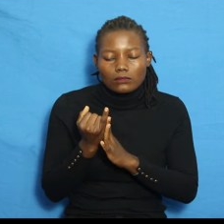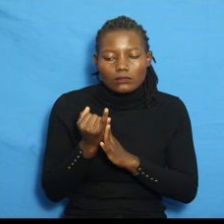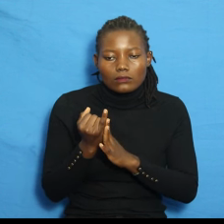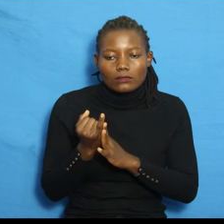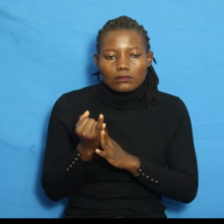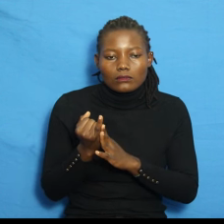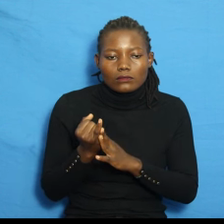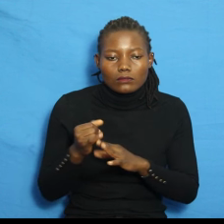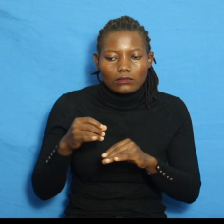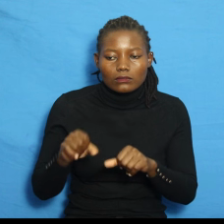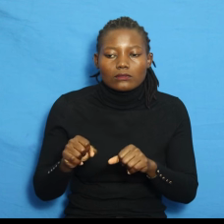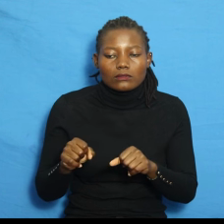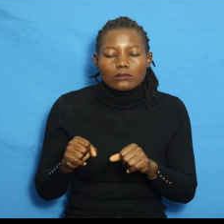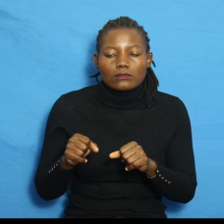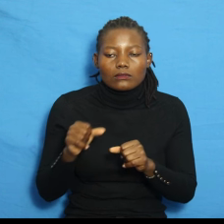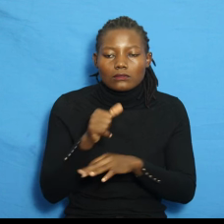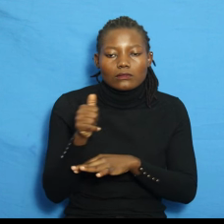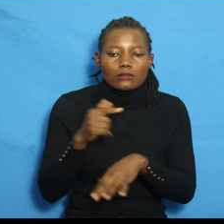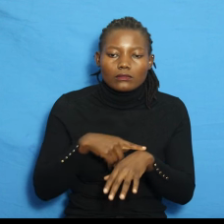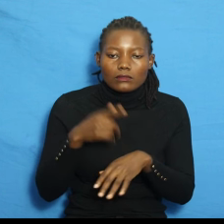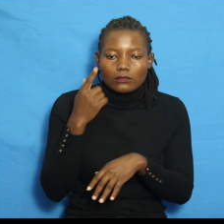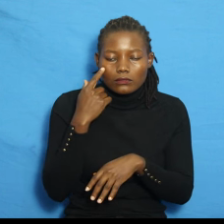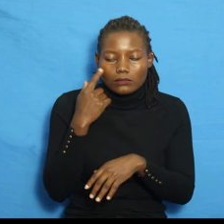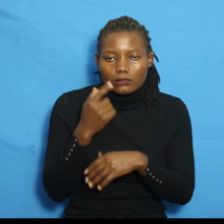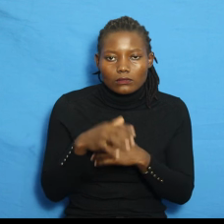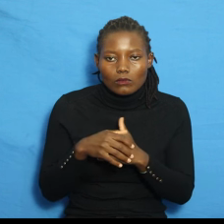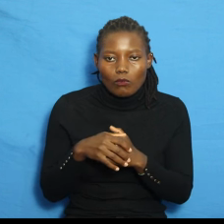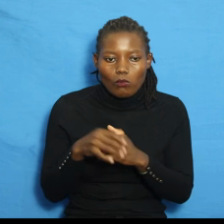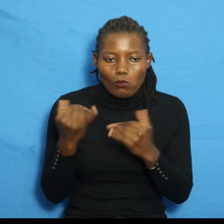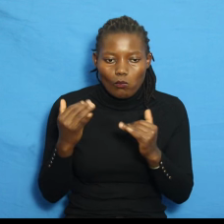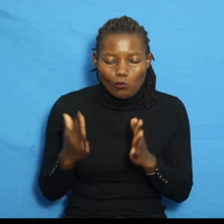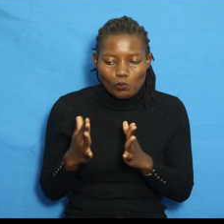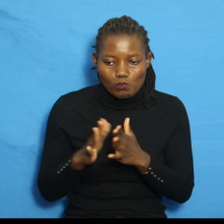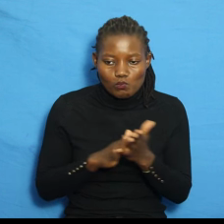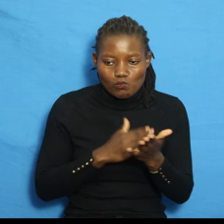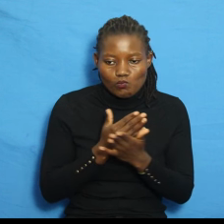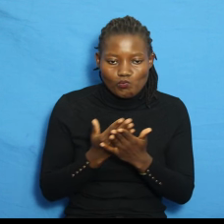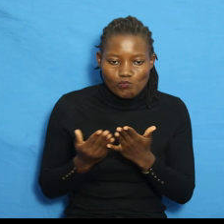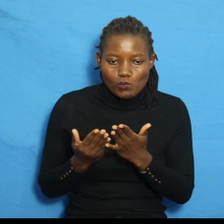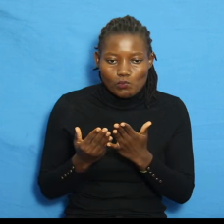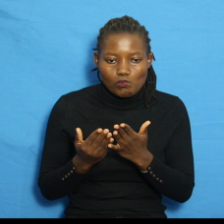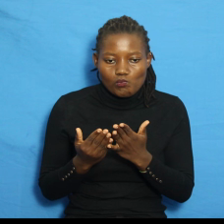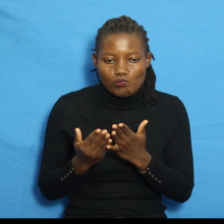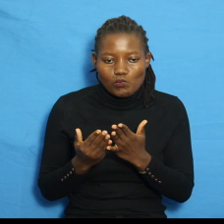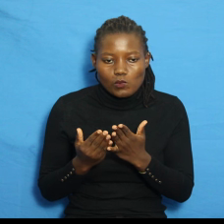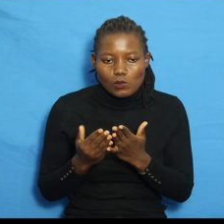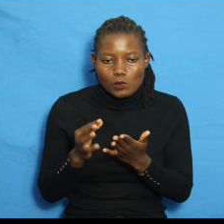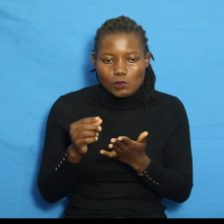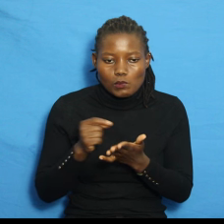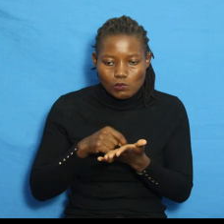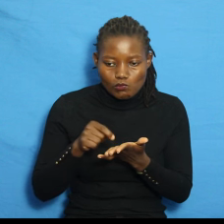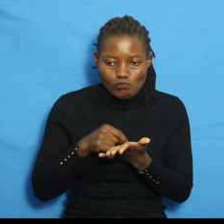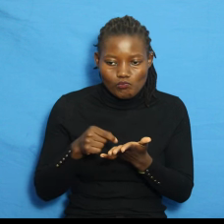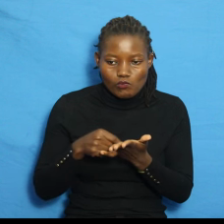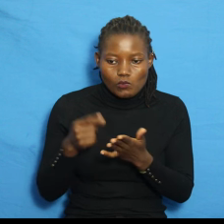that coefficient of friction between the shoes and the track. And then sometimes you also see athletes